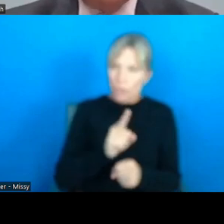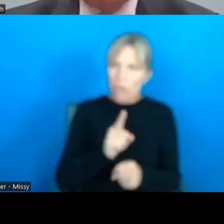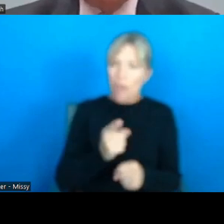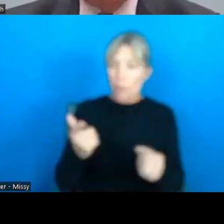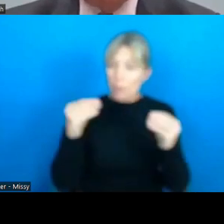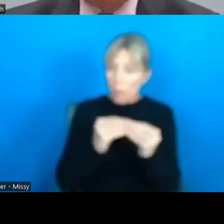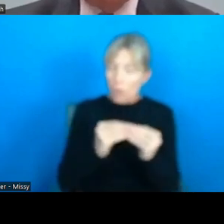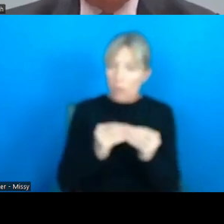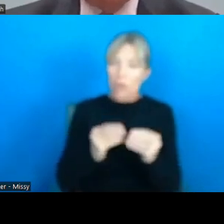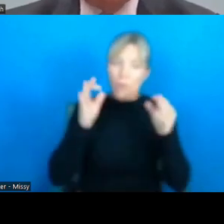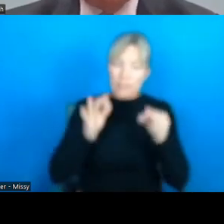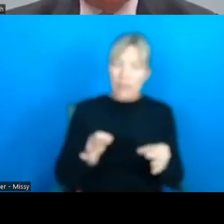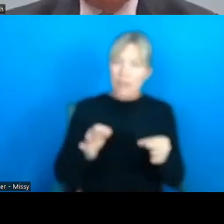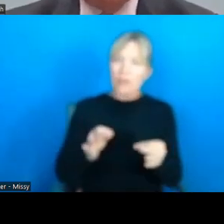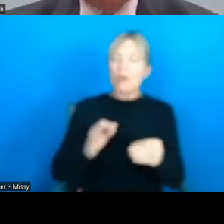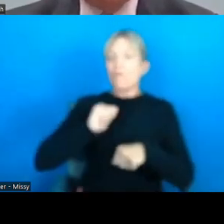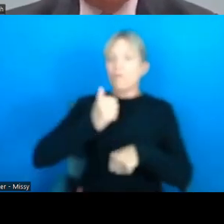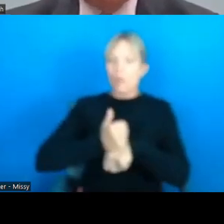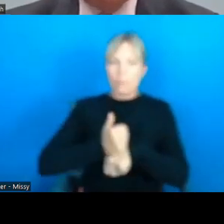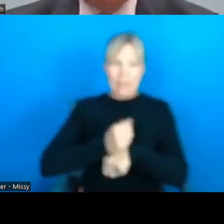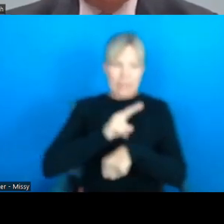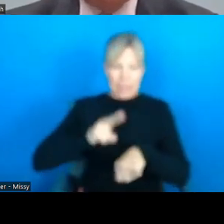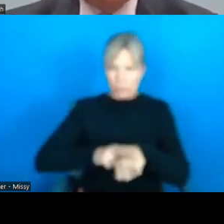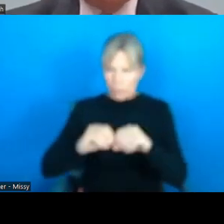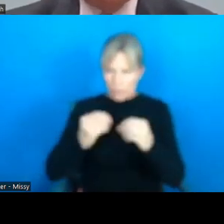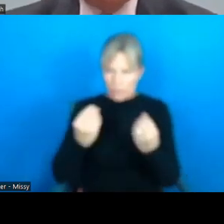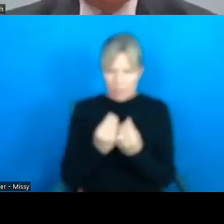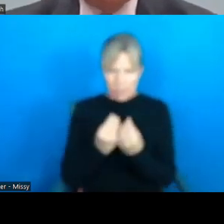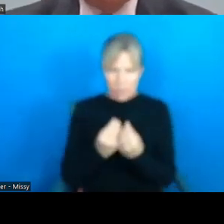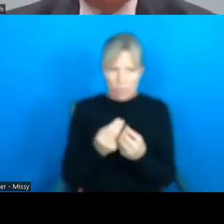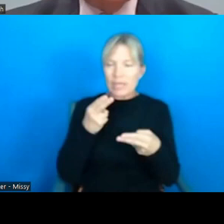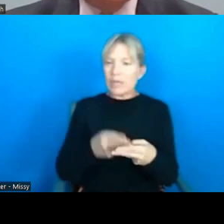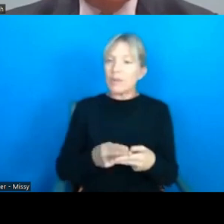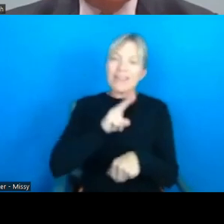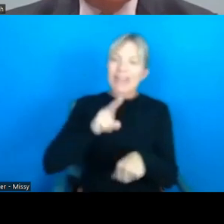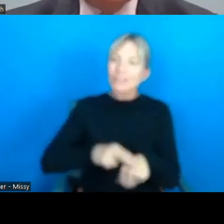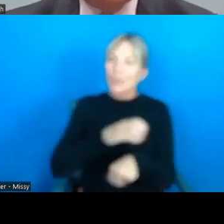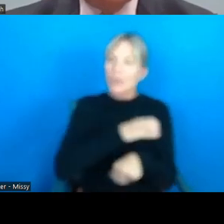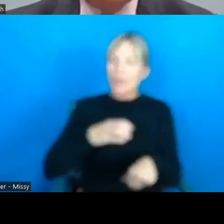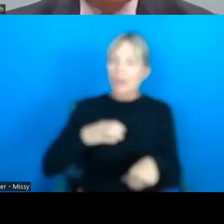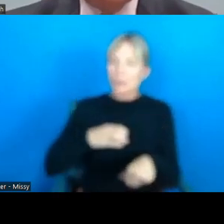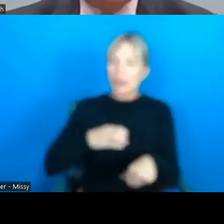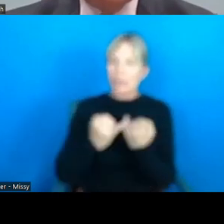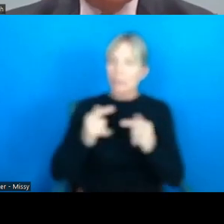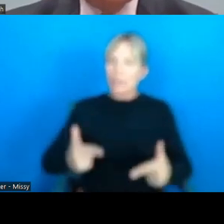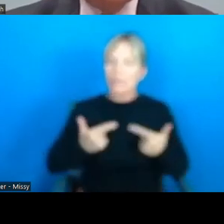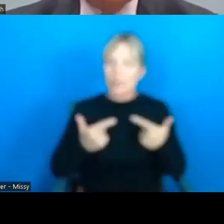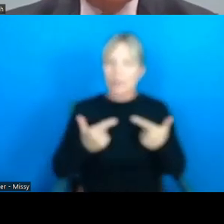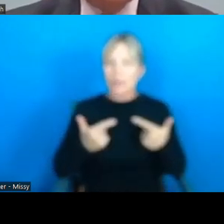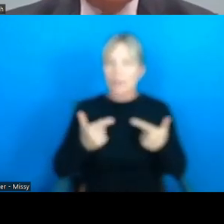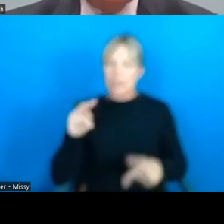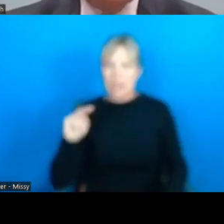more. So we decided to form a national organization. We named it the National Council on Independent Living, or